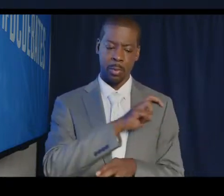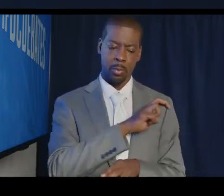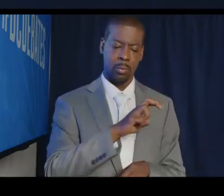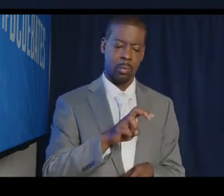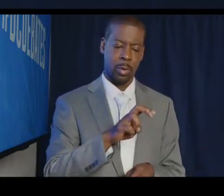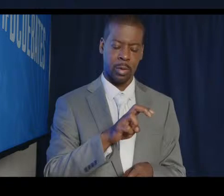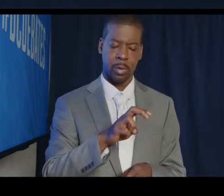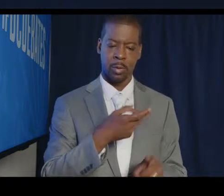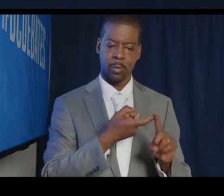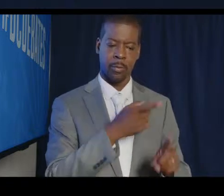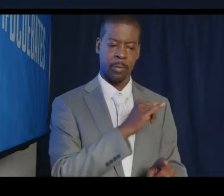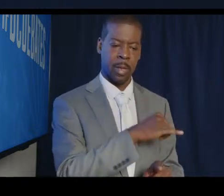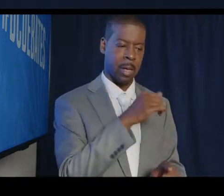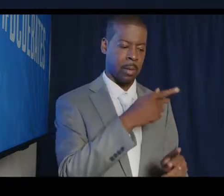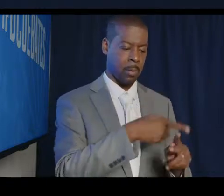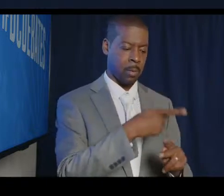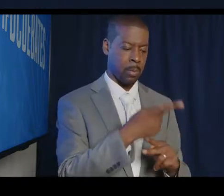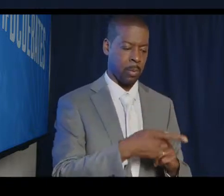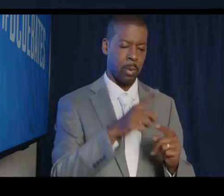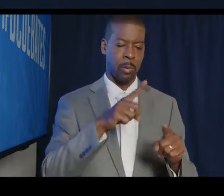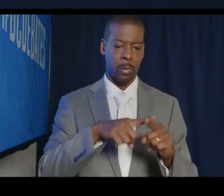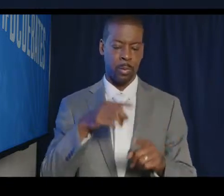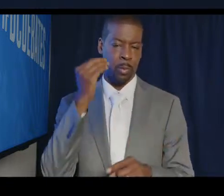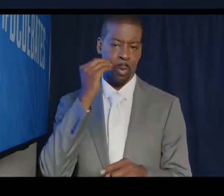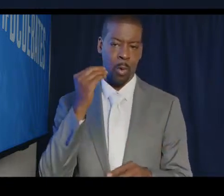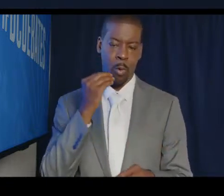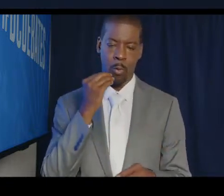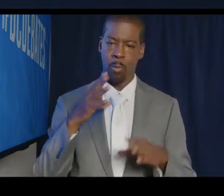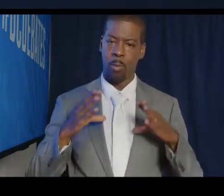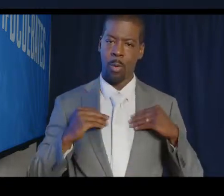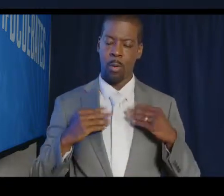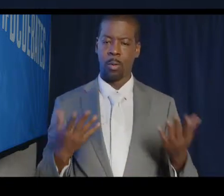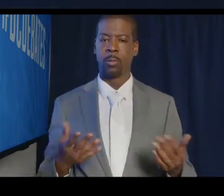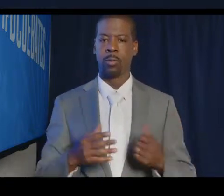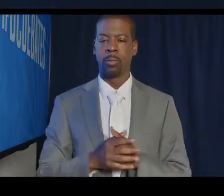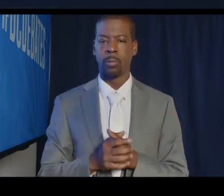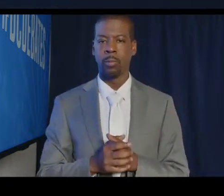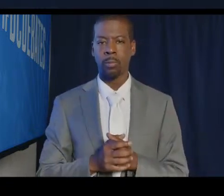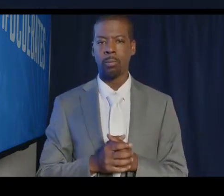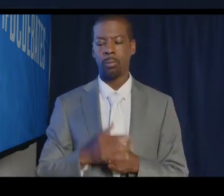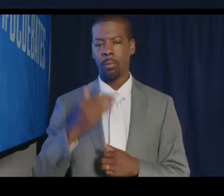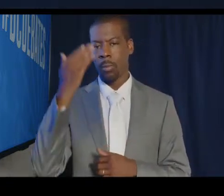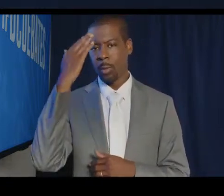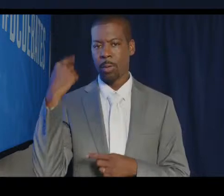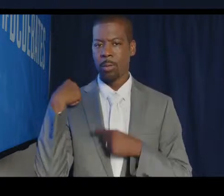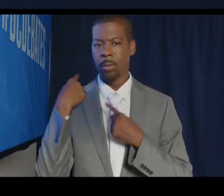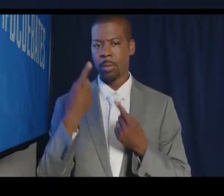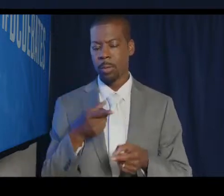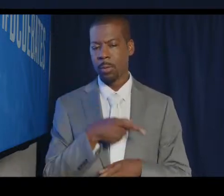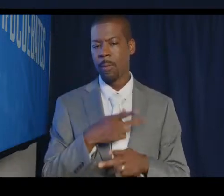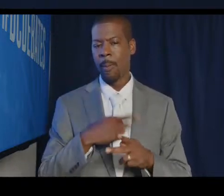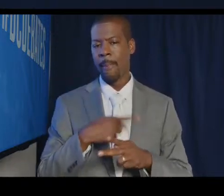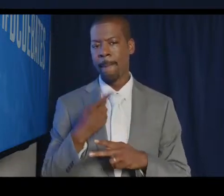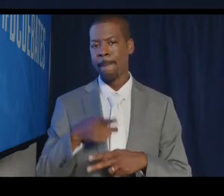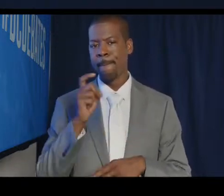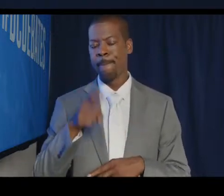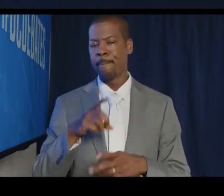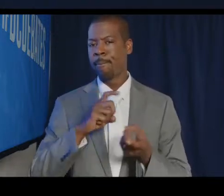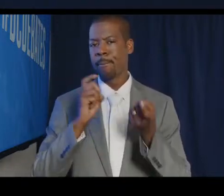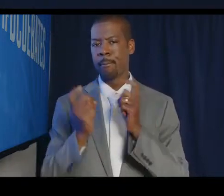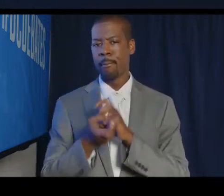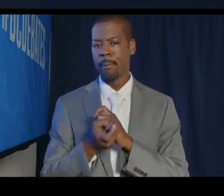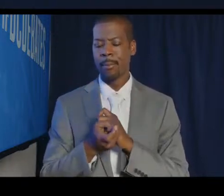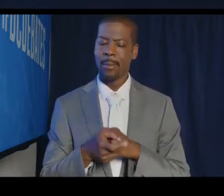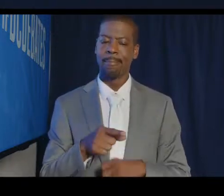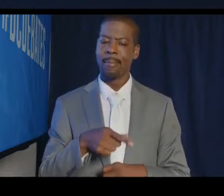definitely think that I think we've known for several years that rapid rehousing needed some types of reform. And it's unfortunate that